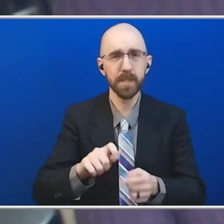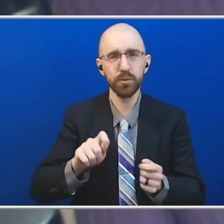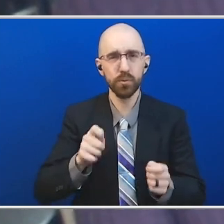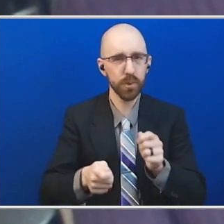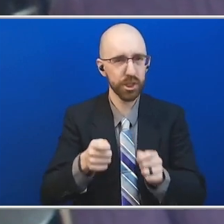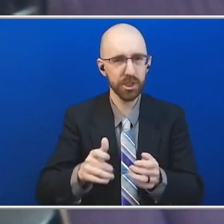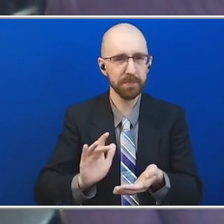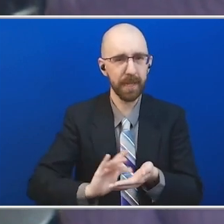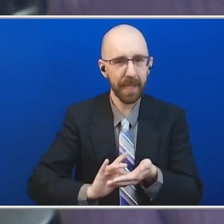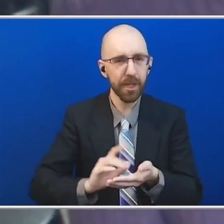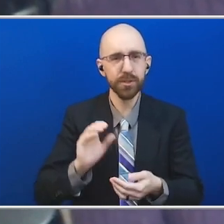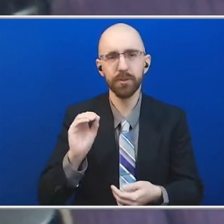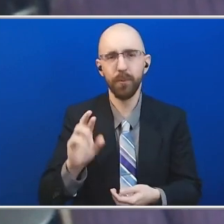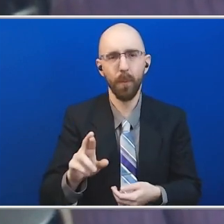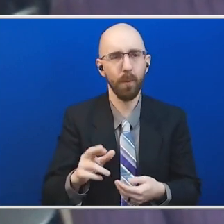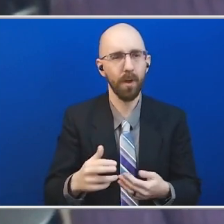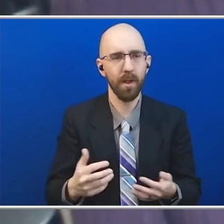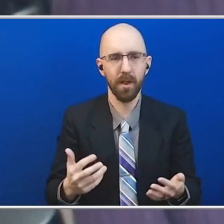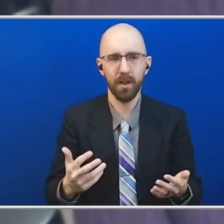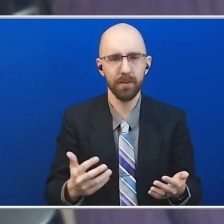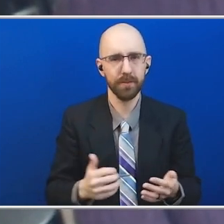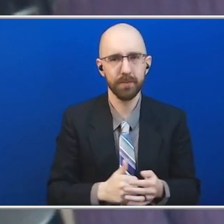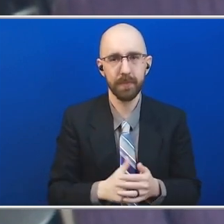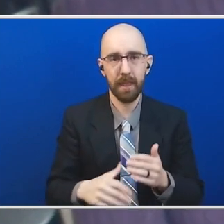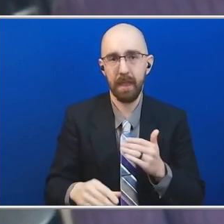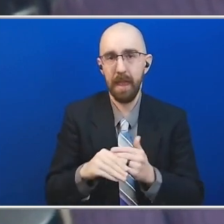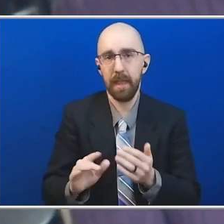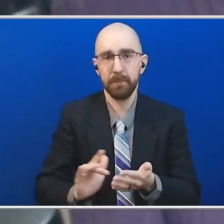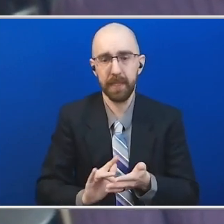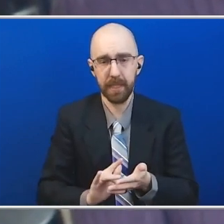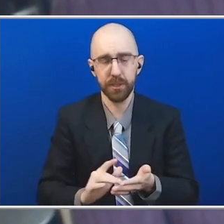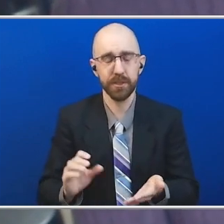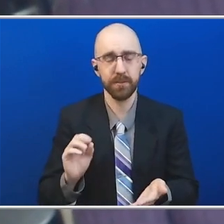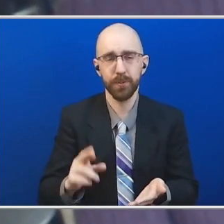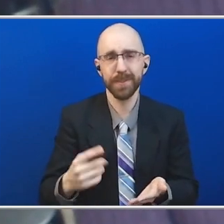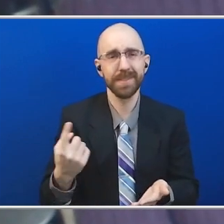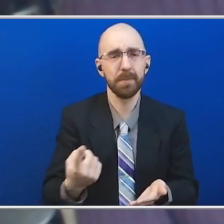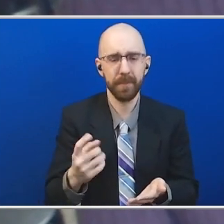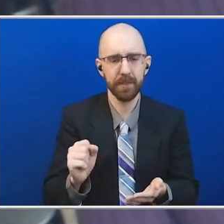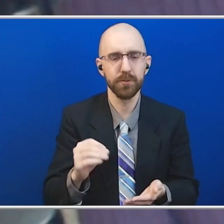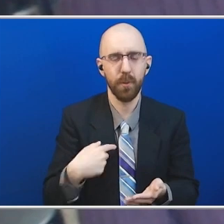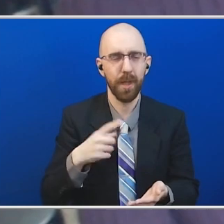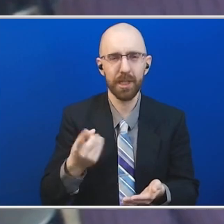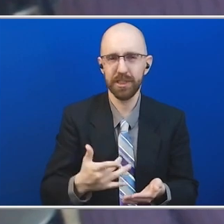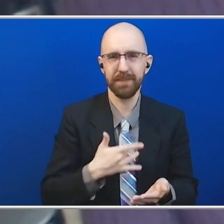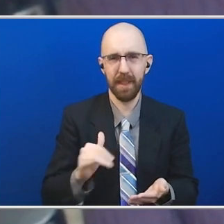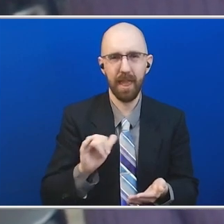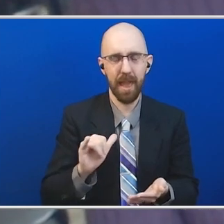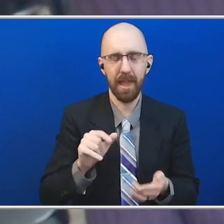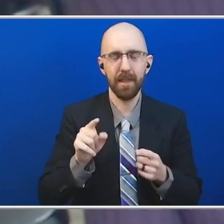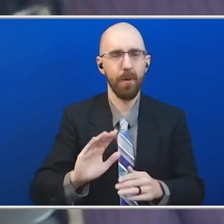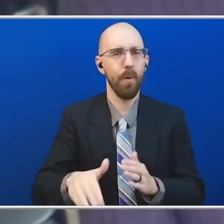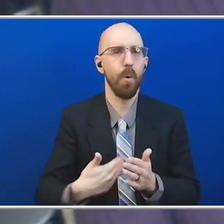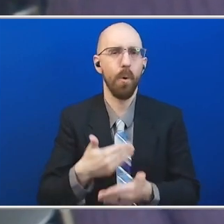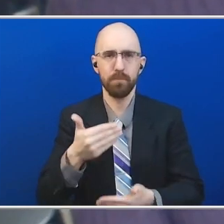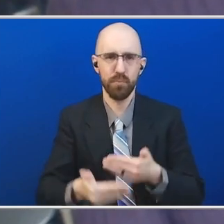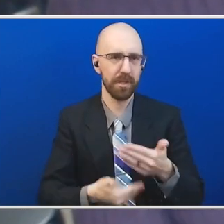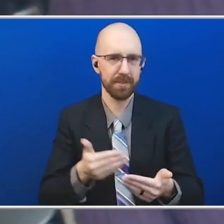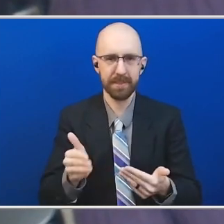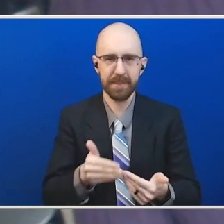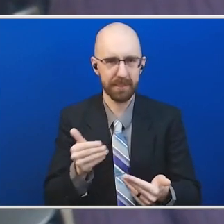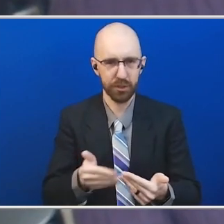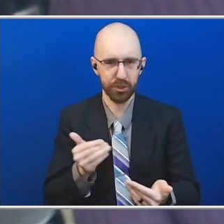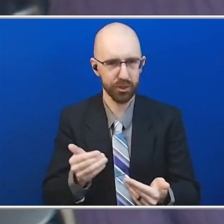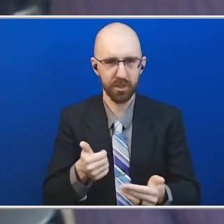medication or adding medication. And so I just feel like this whole process has been easier being under